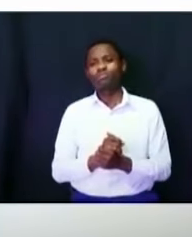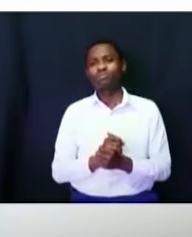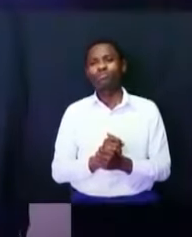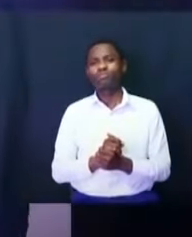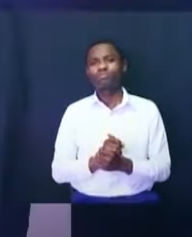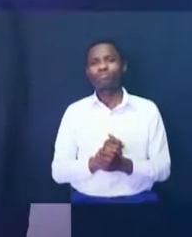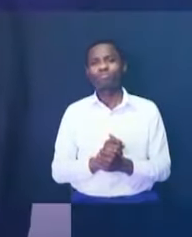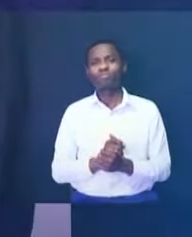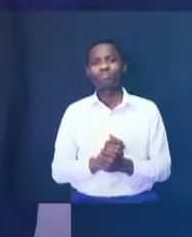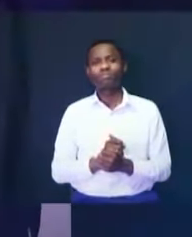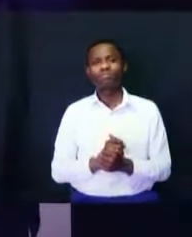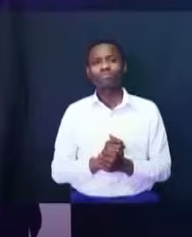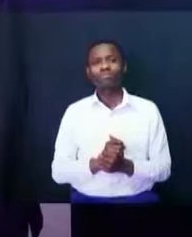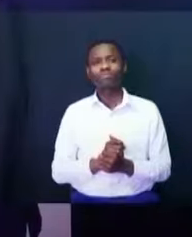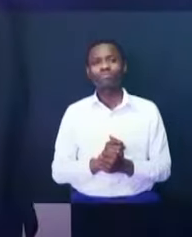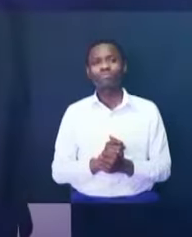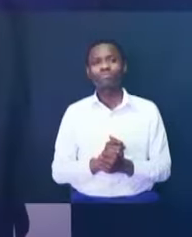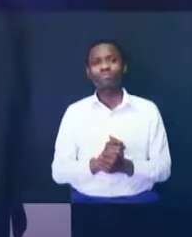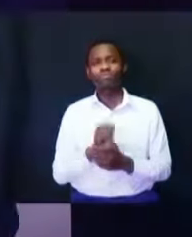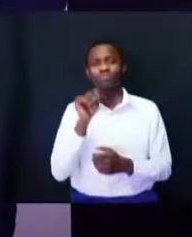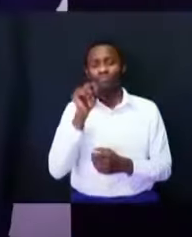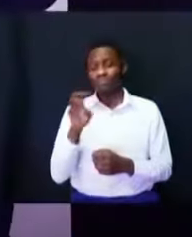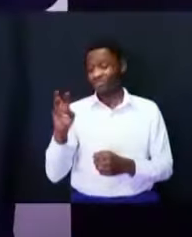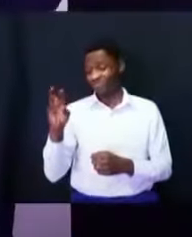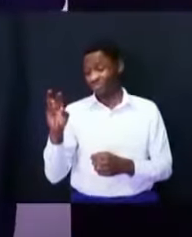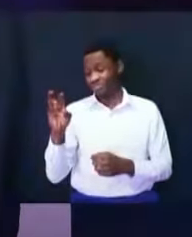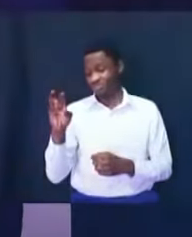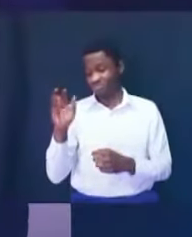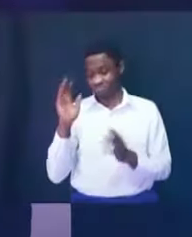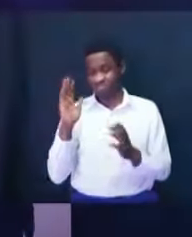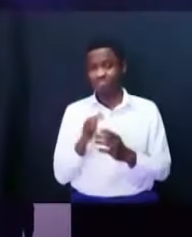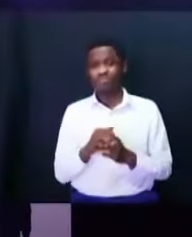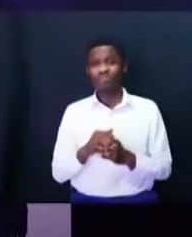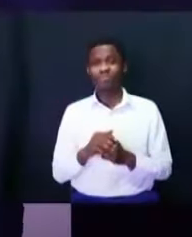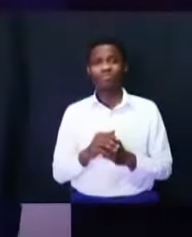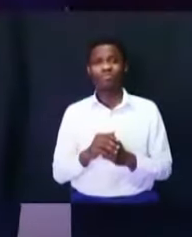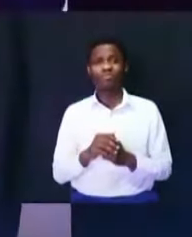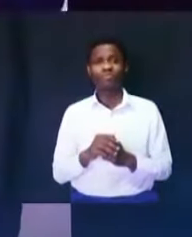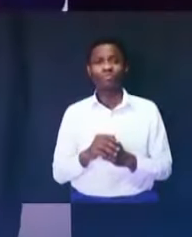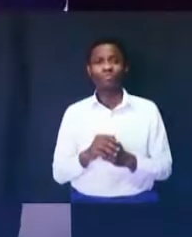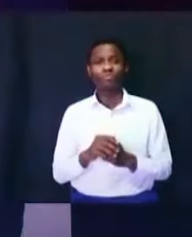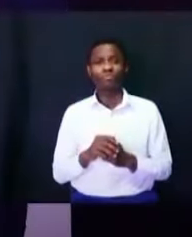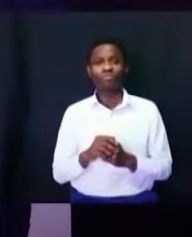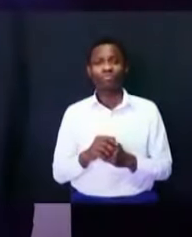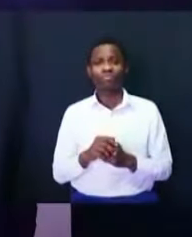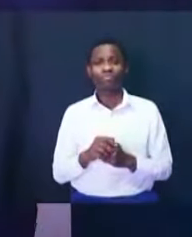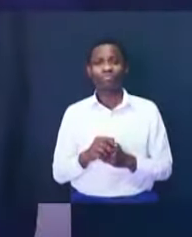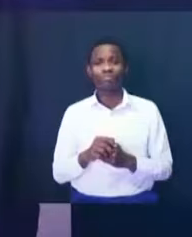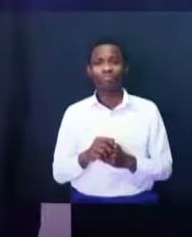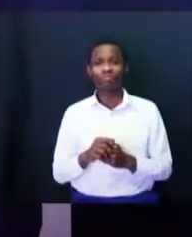you and then there verse 16 is a big one through your